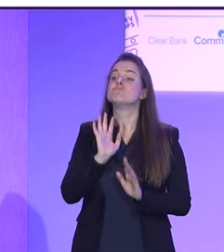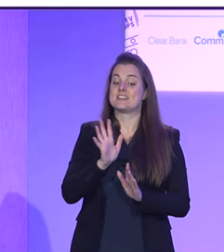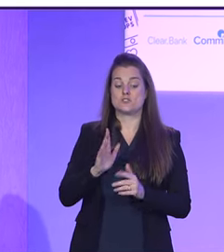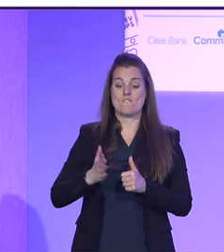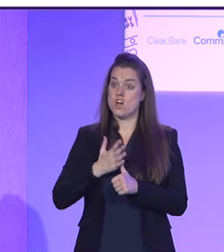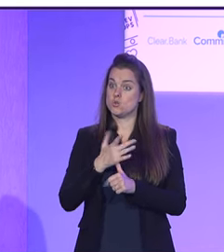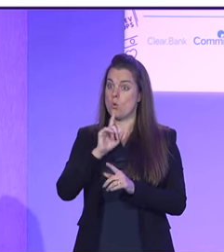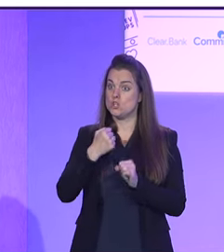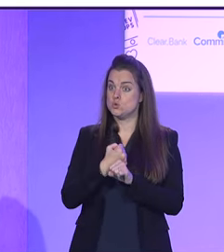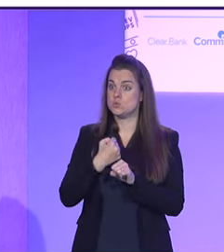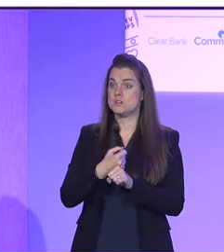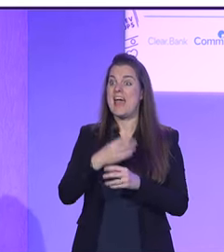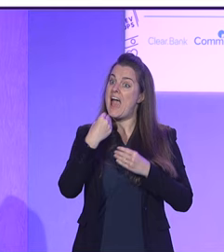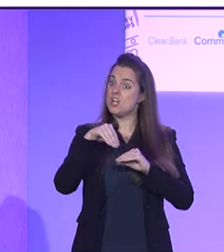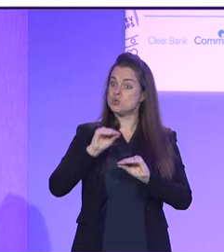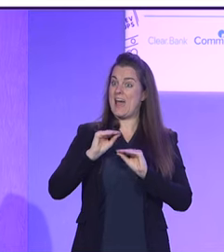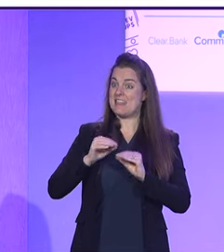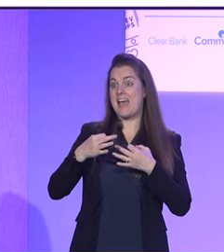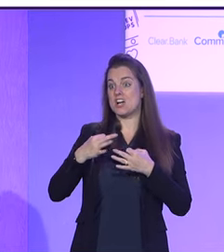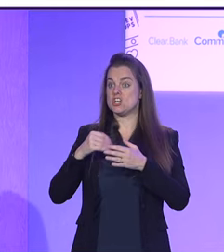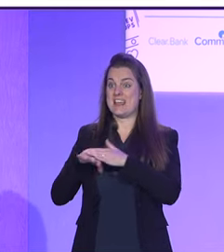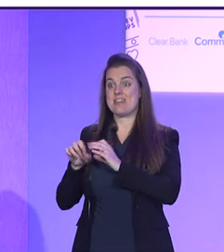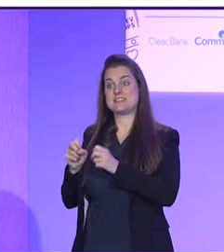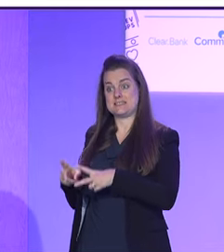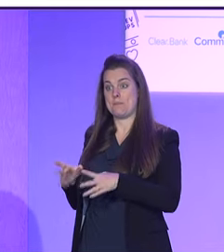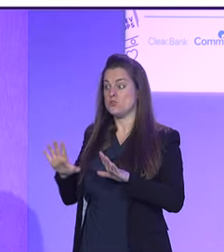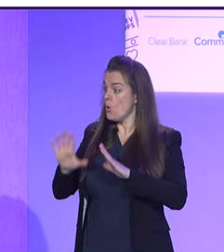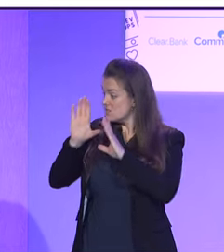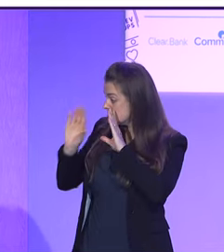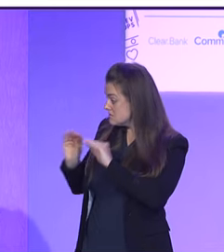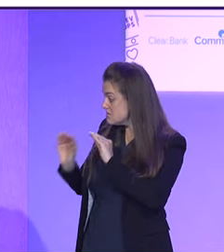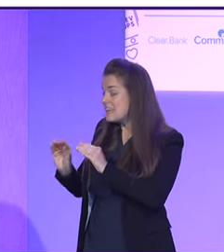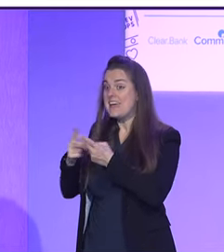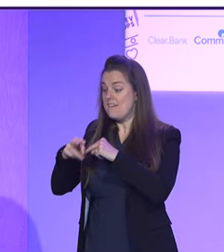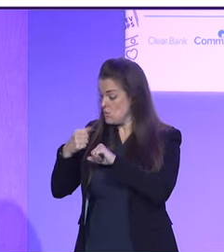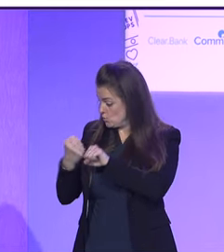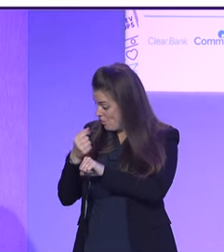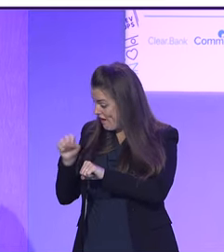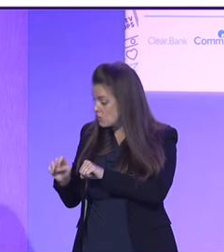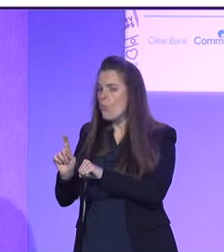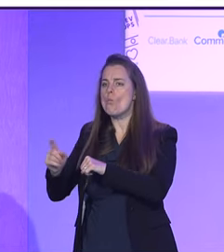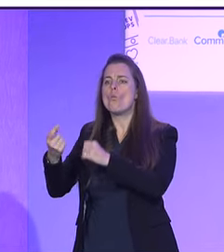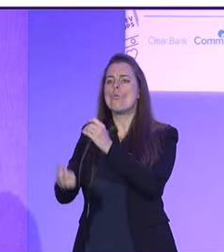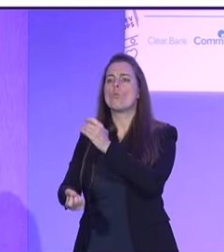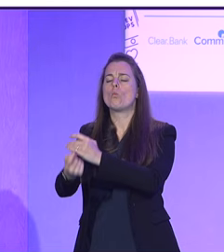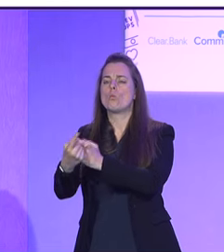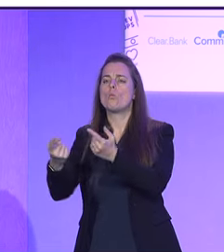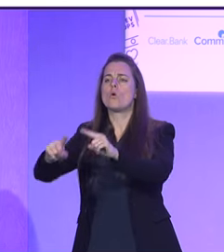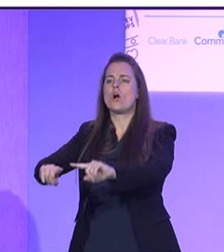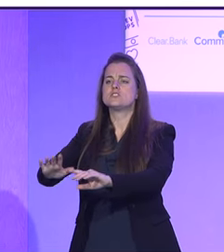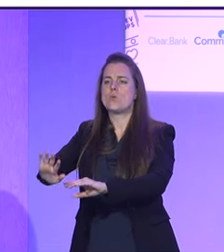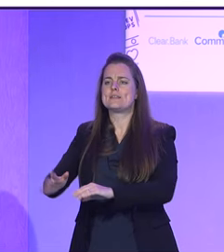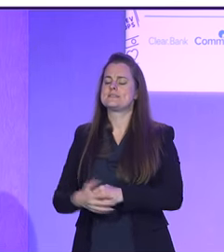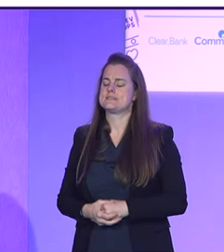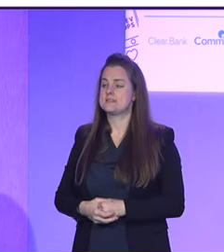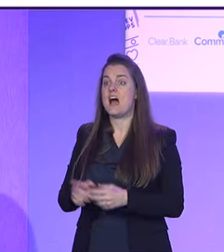the actors in the system. You know, what are the consequences of your actions? And then as soon as they realize that, they